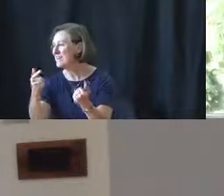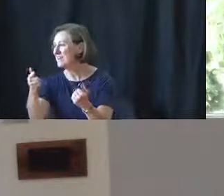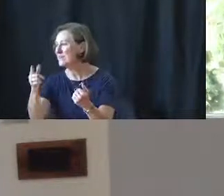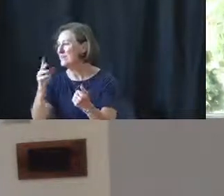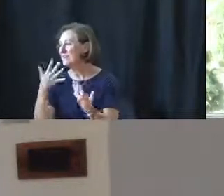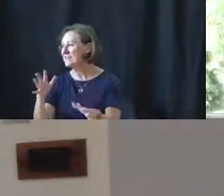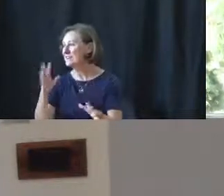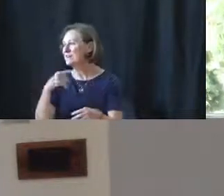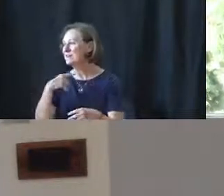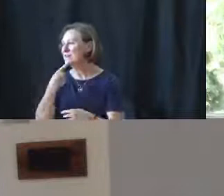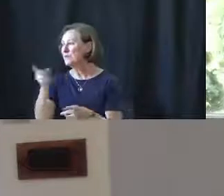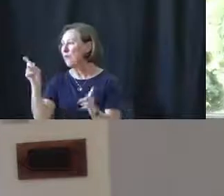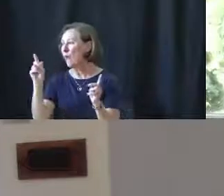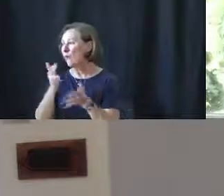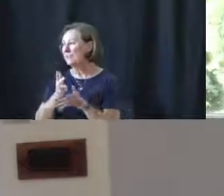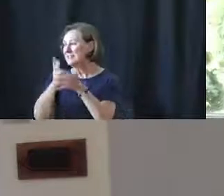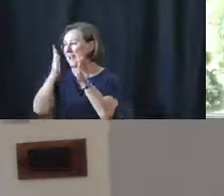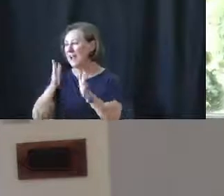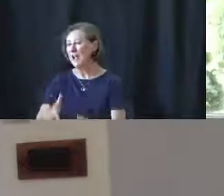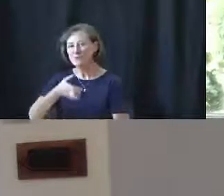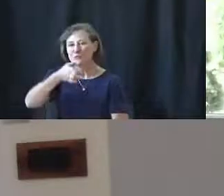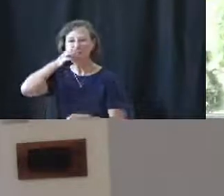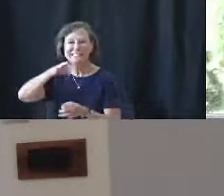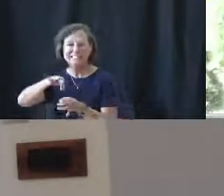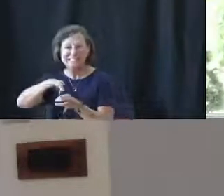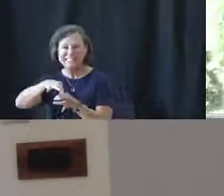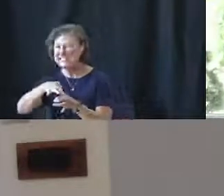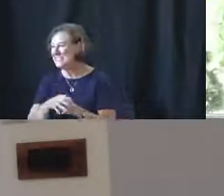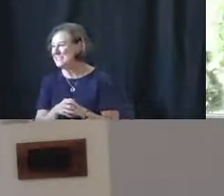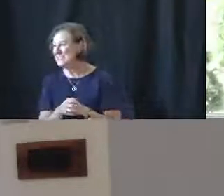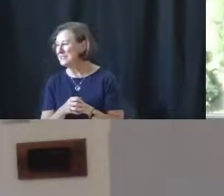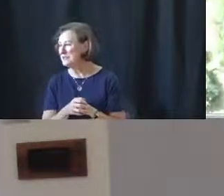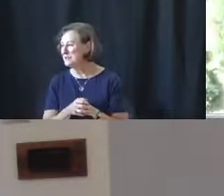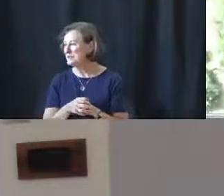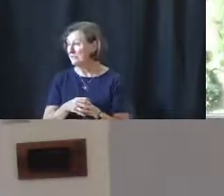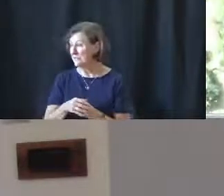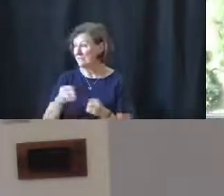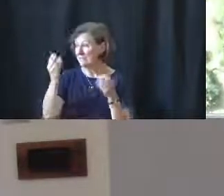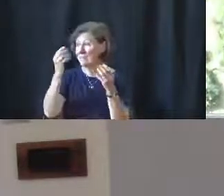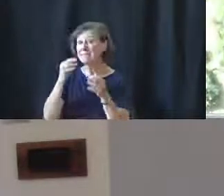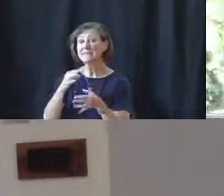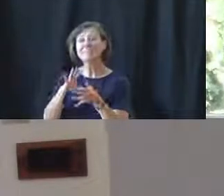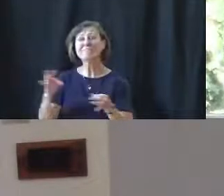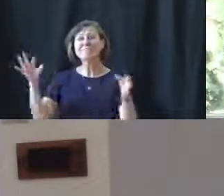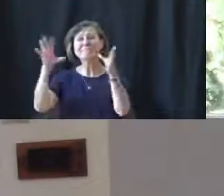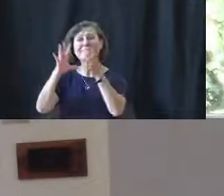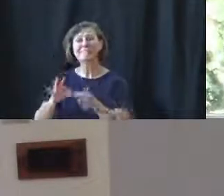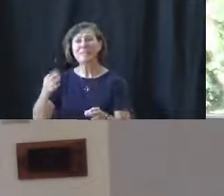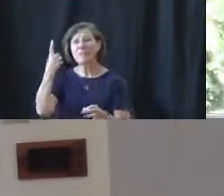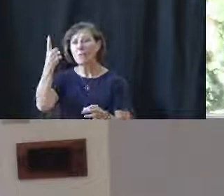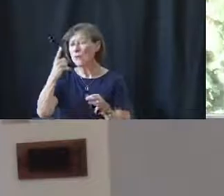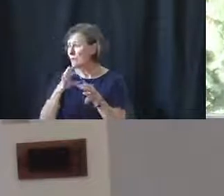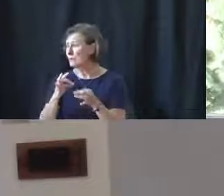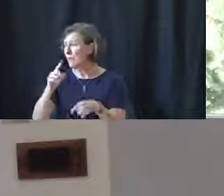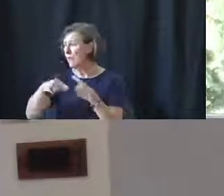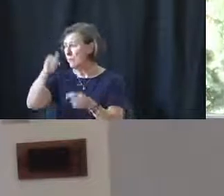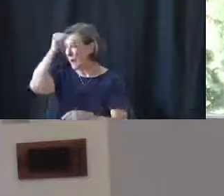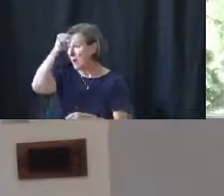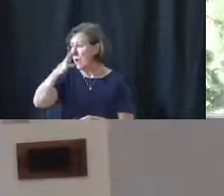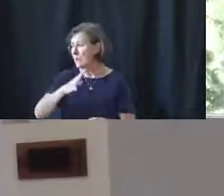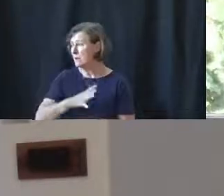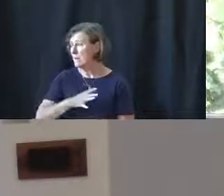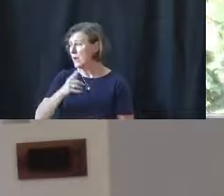that you told of sailors drinking tea. Tell the one about the man